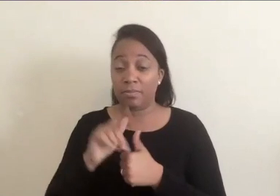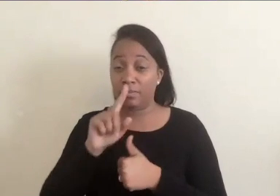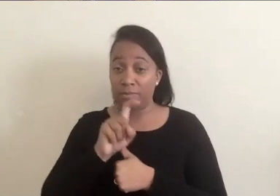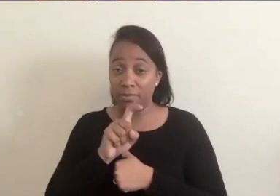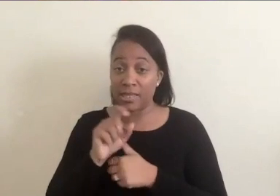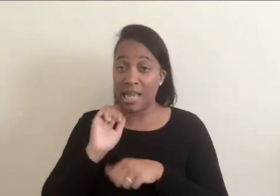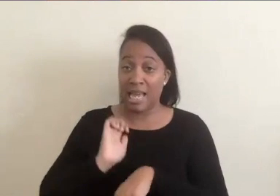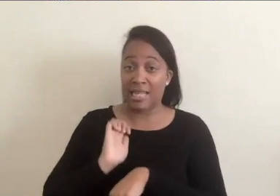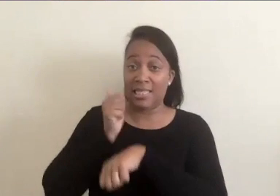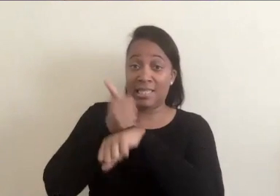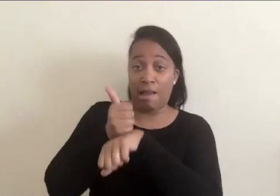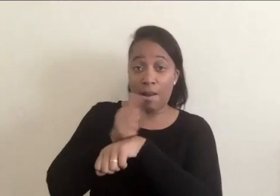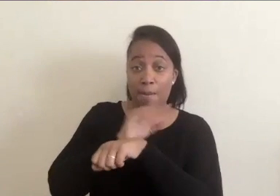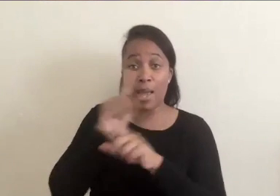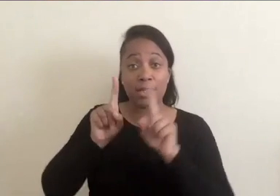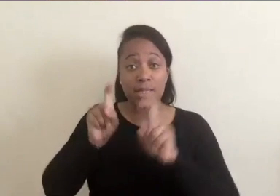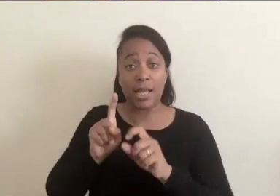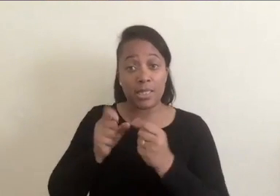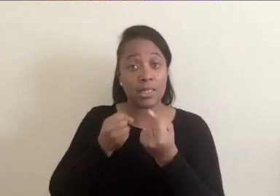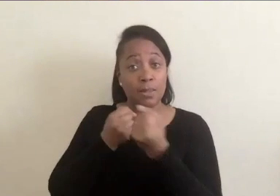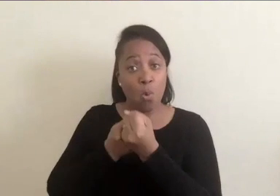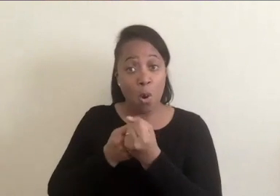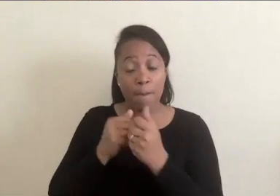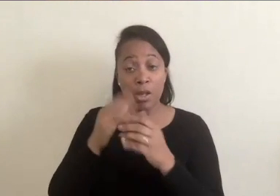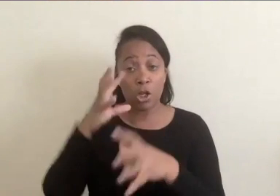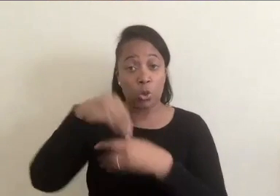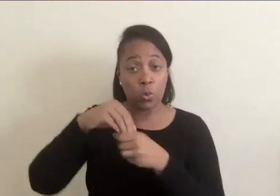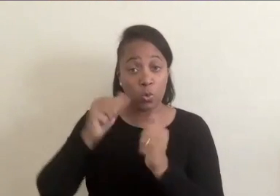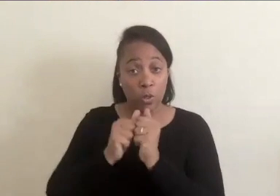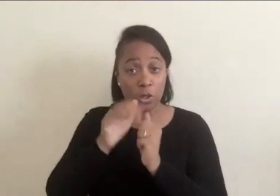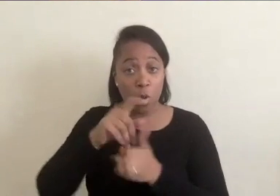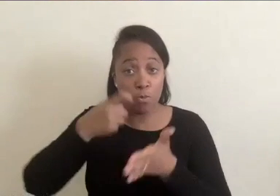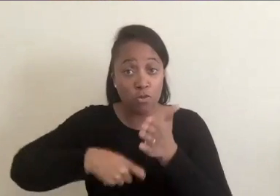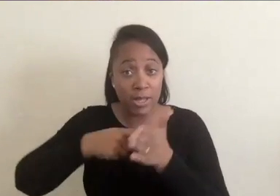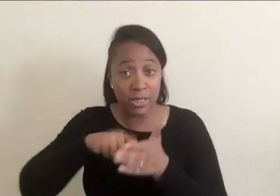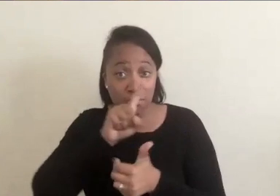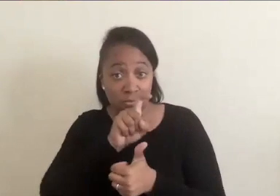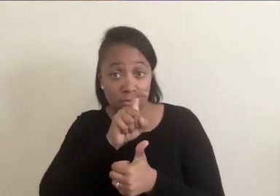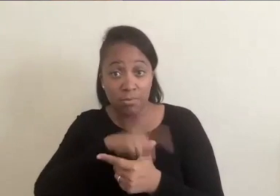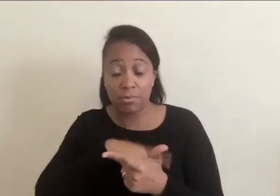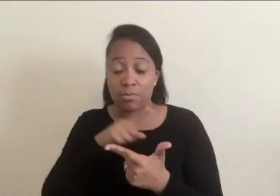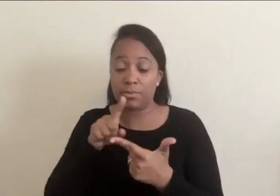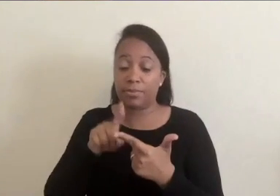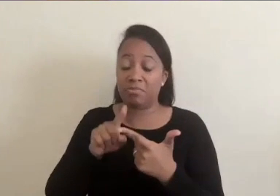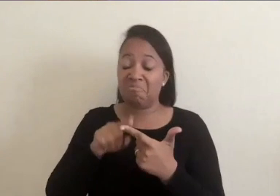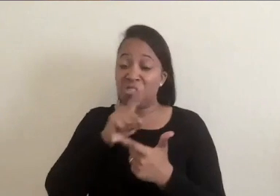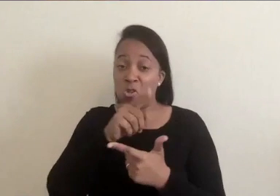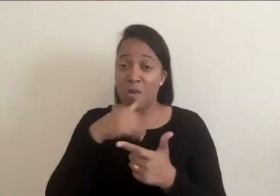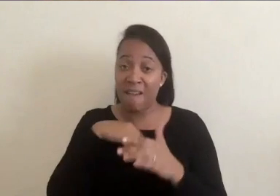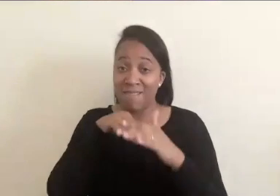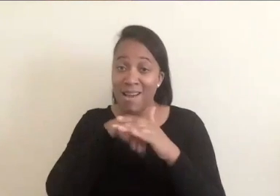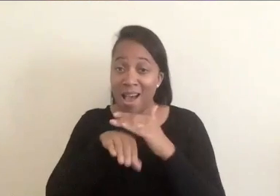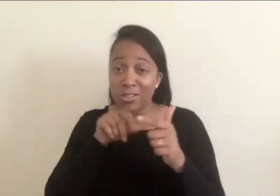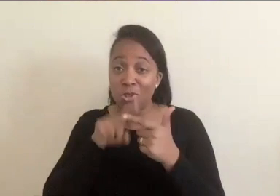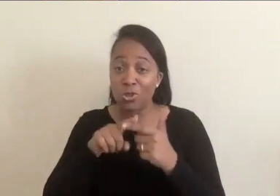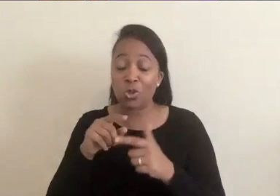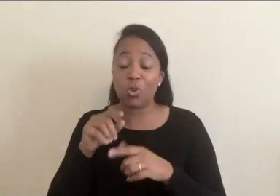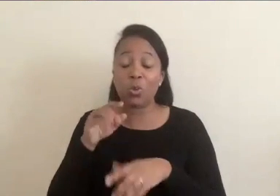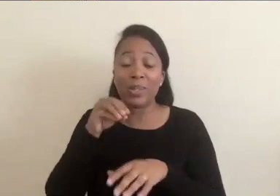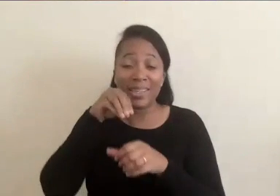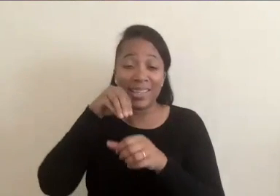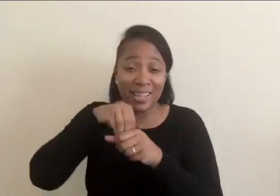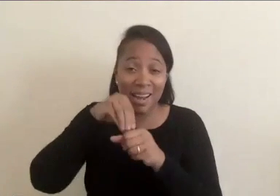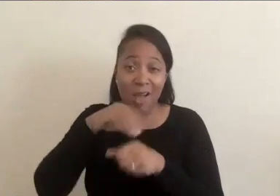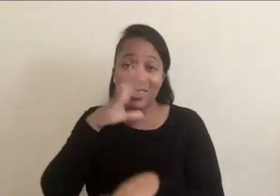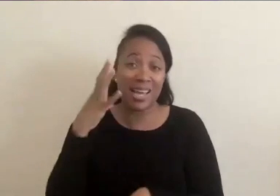setup and testing support be included in your pricing, right? Will you get access to experienced